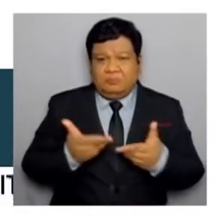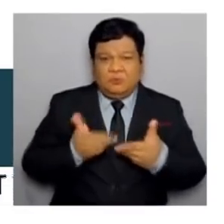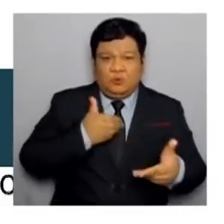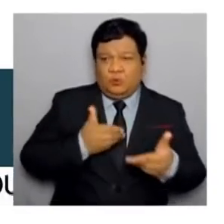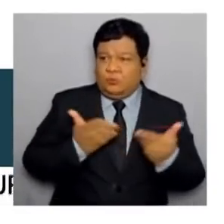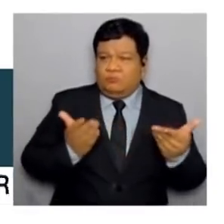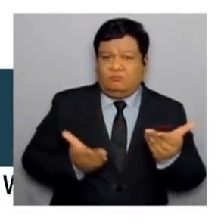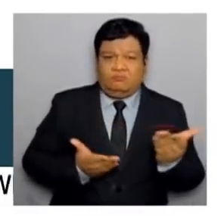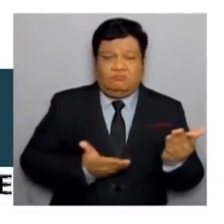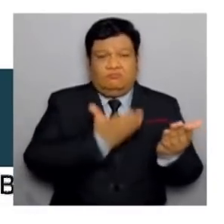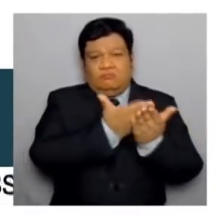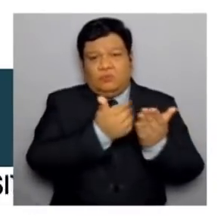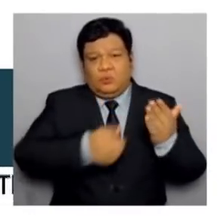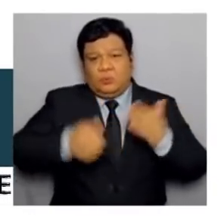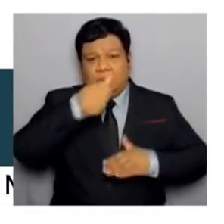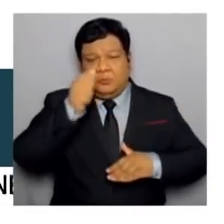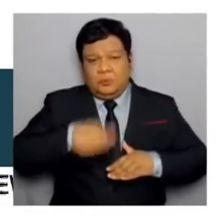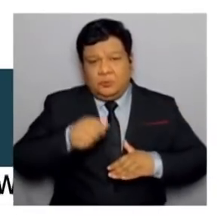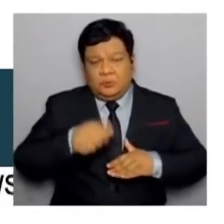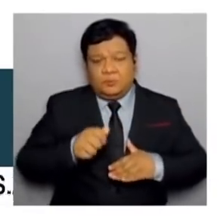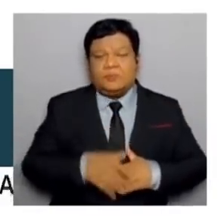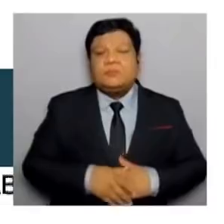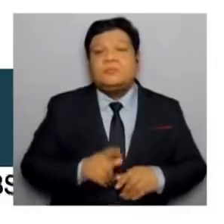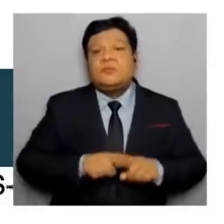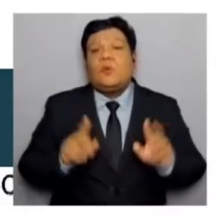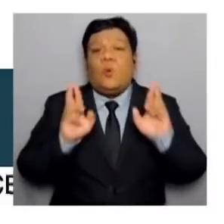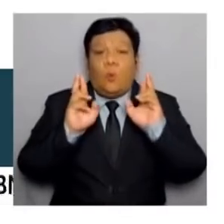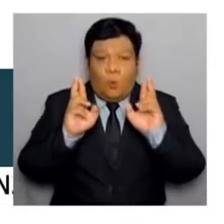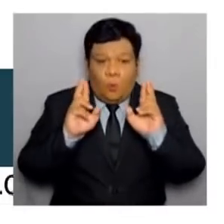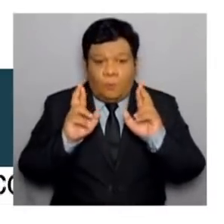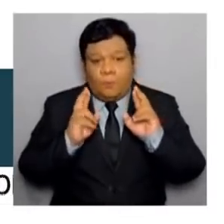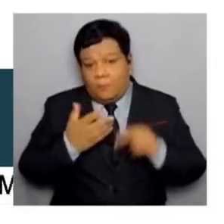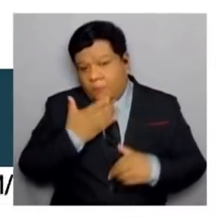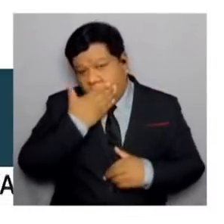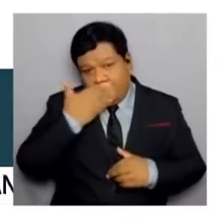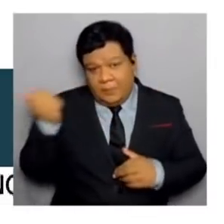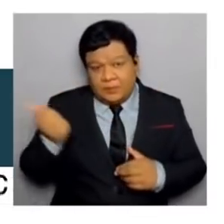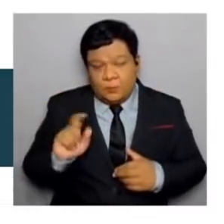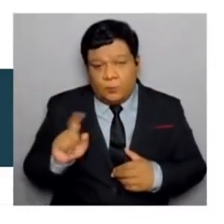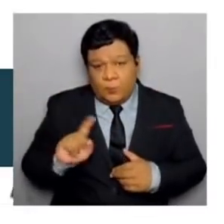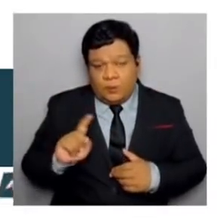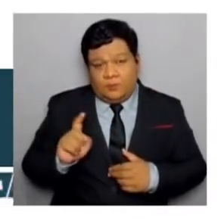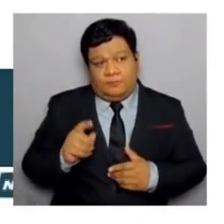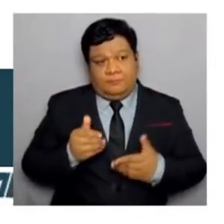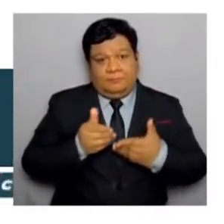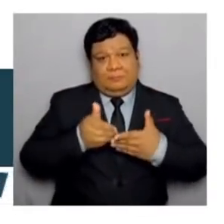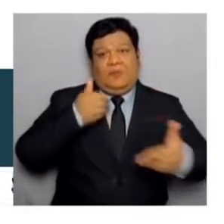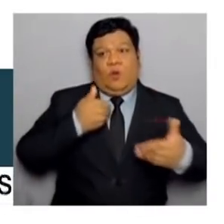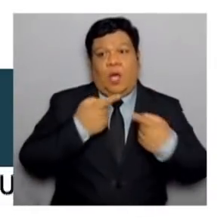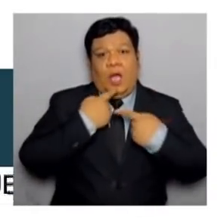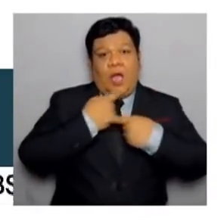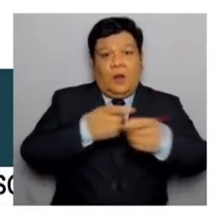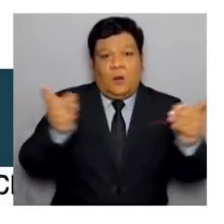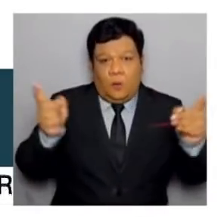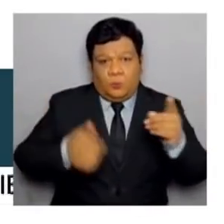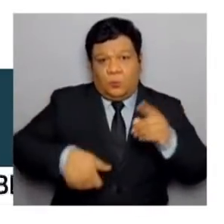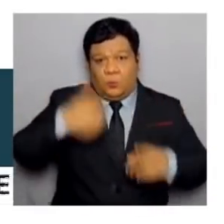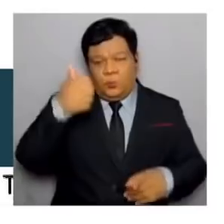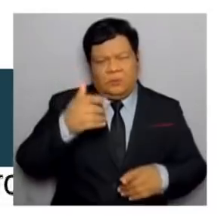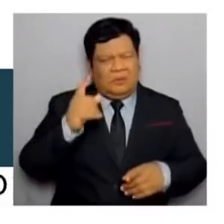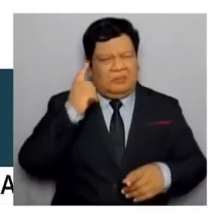mga petitioners sa Supreme Court. But hopefully nga po yung best scenario dito is before proclamation sana, but I don't think that can